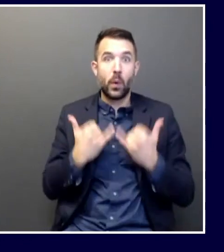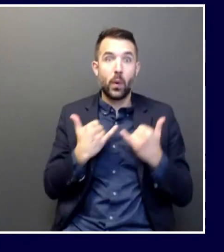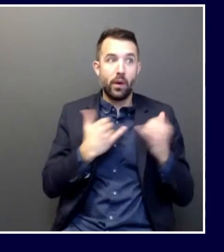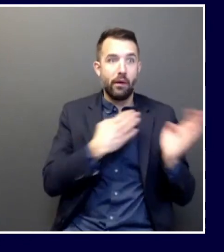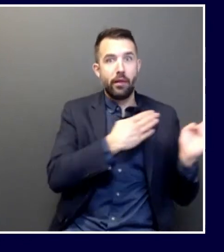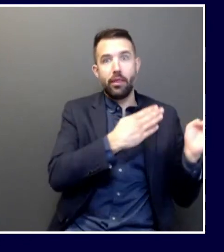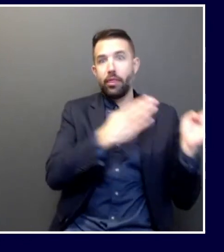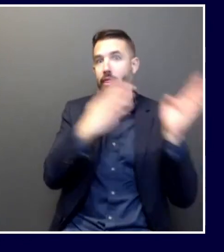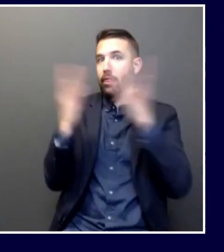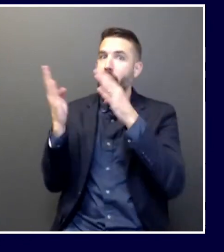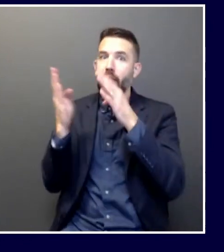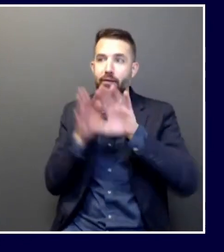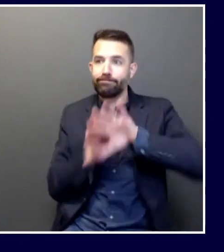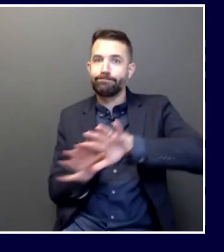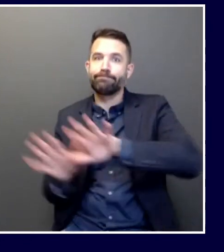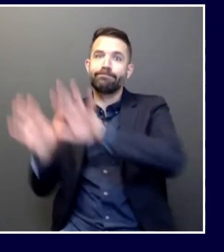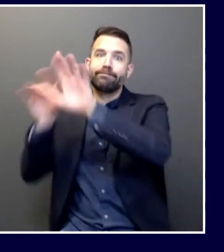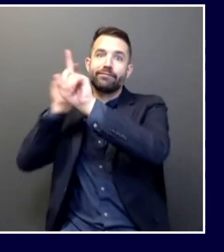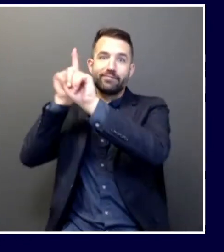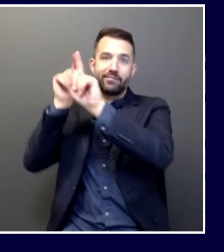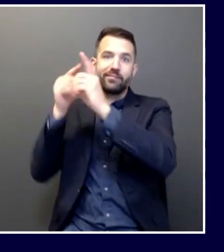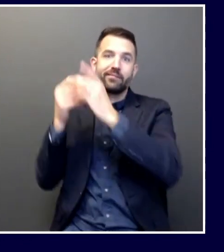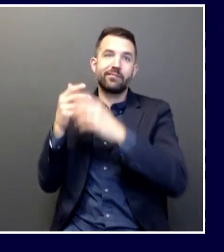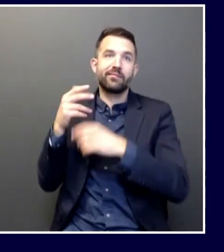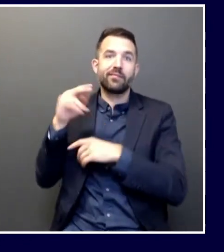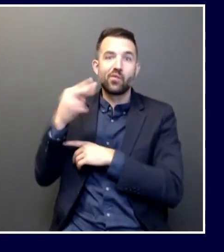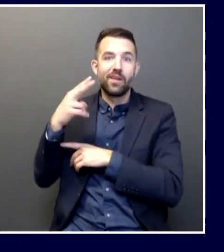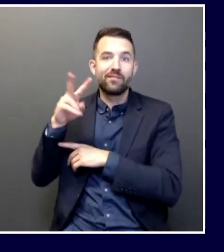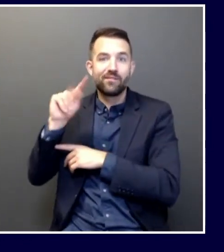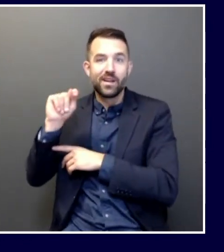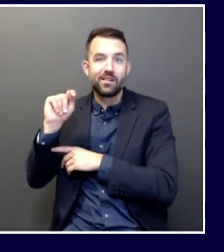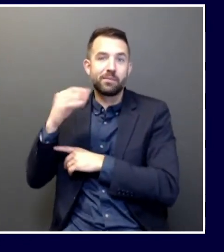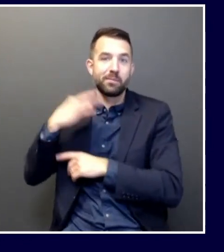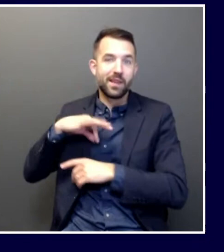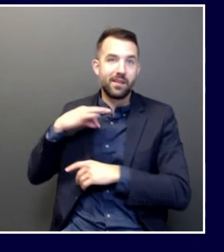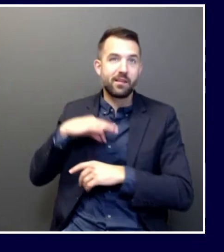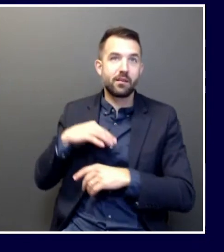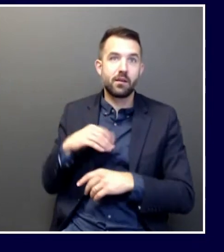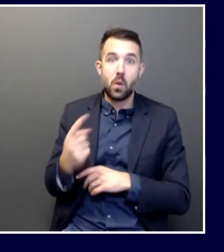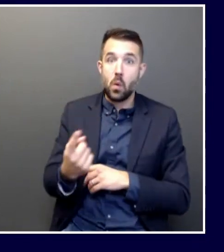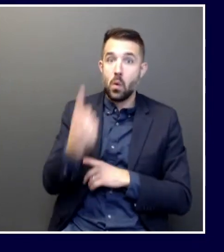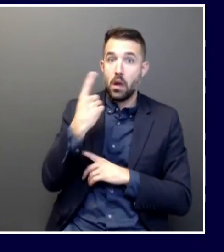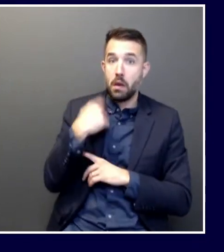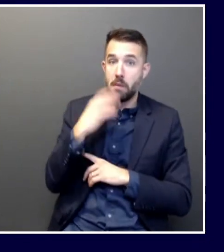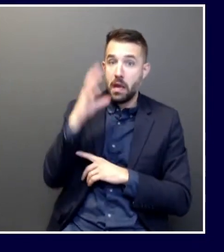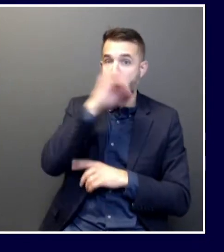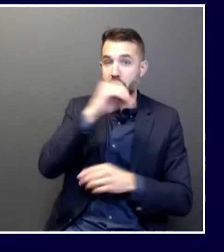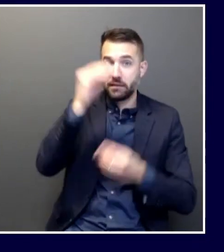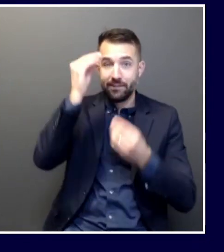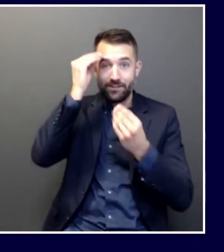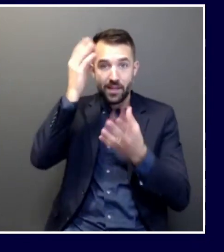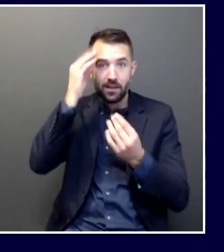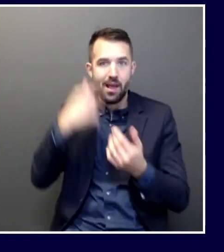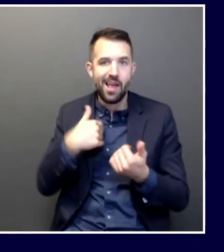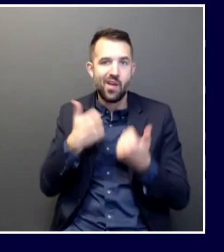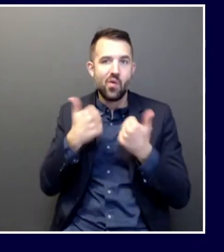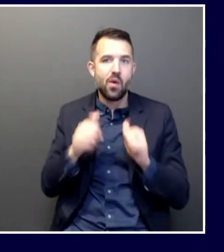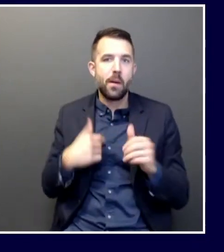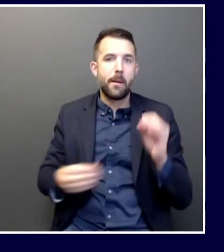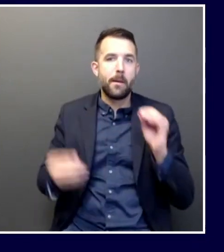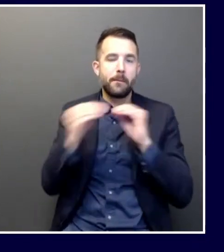see if we can shore that up, that theory up even more. Got it. And then my second question, I know that in